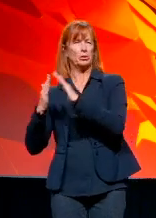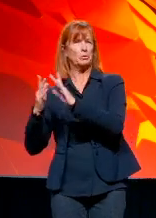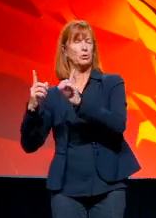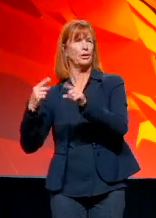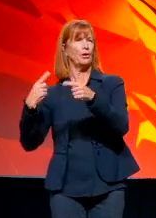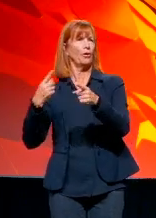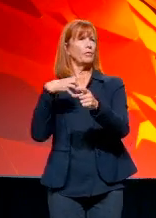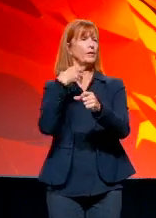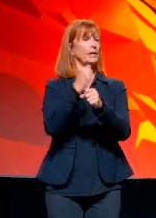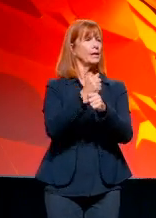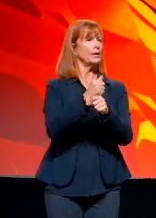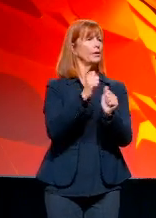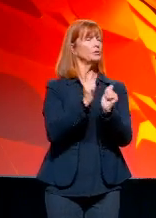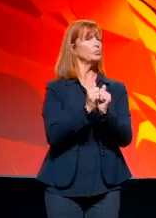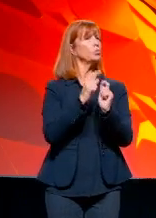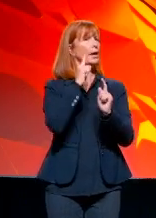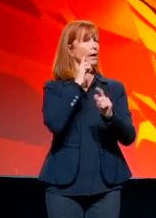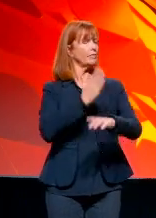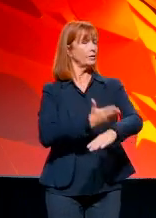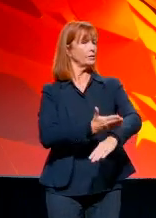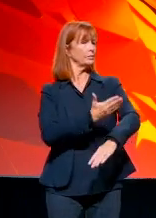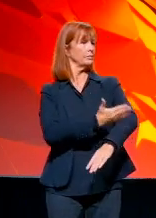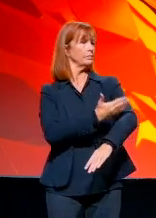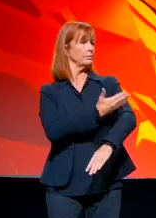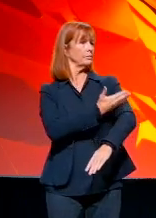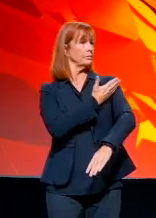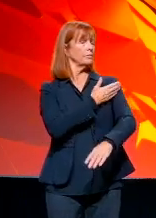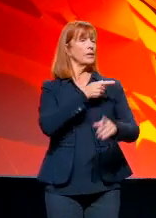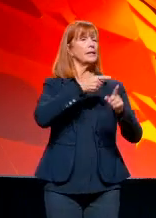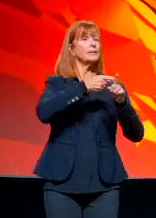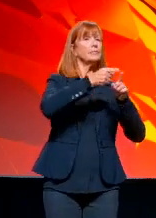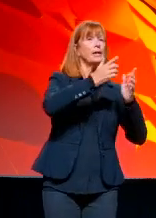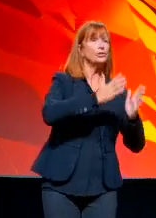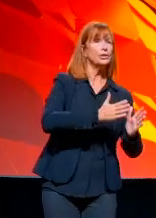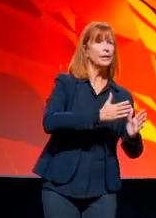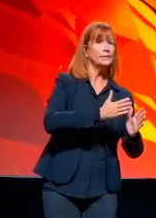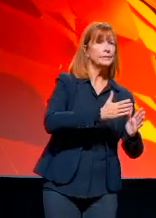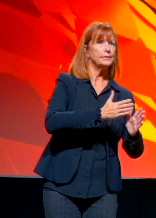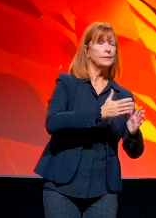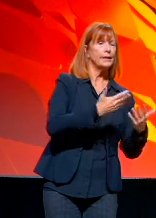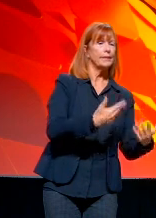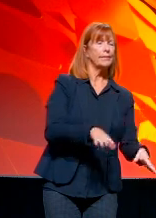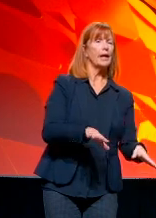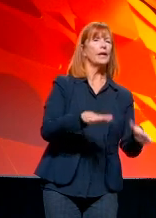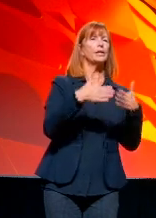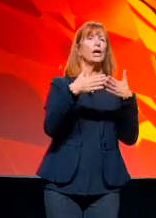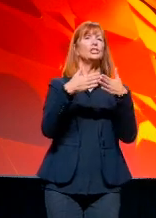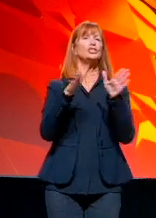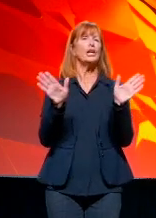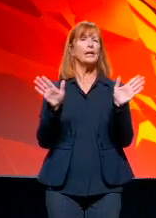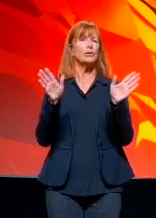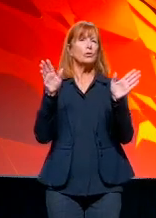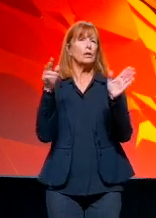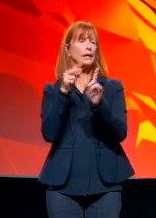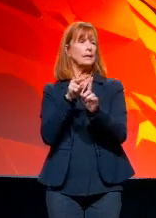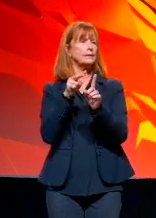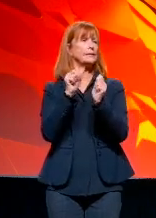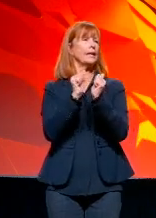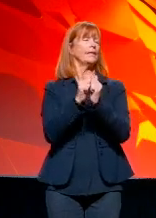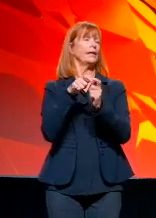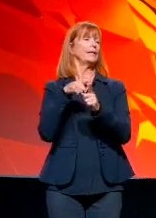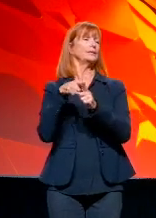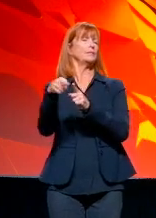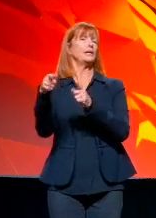made tremendous progress in building specialist robotic systems, and now we see that these systems like dogs or robot